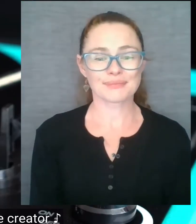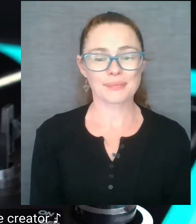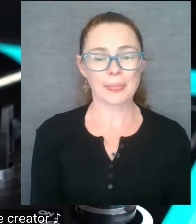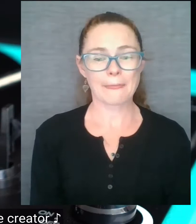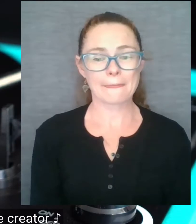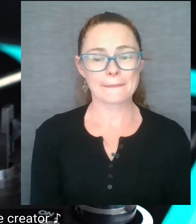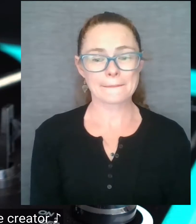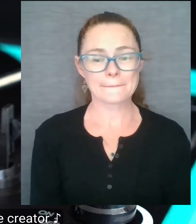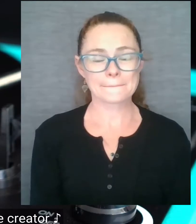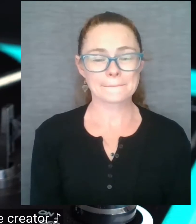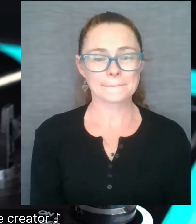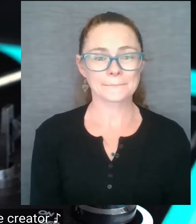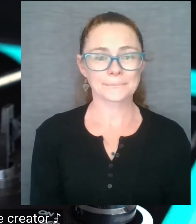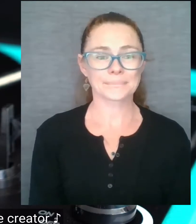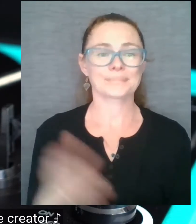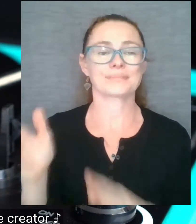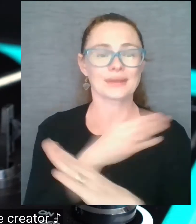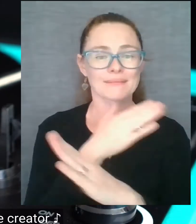I am the creator.